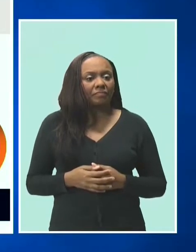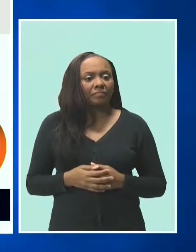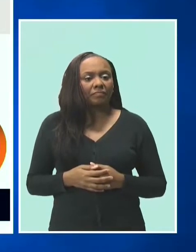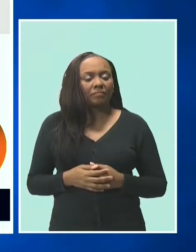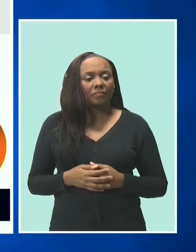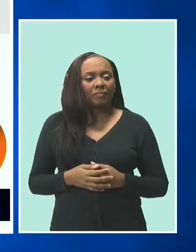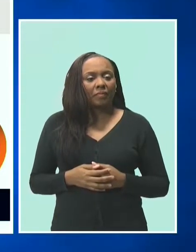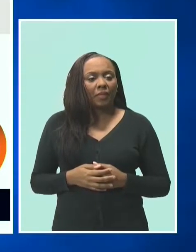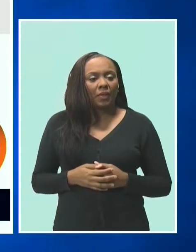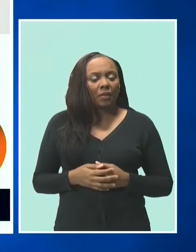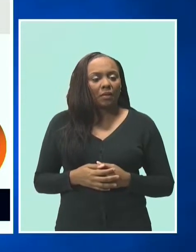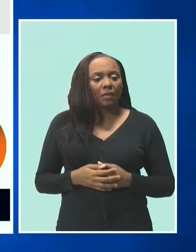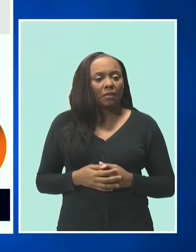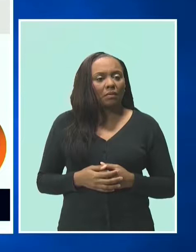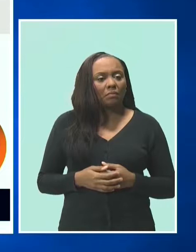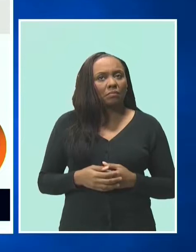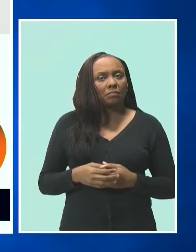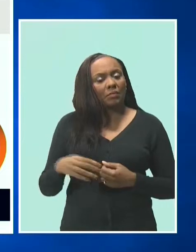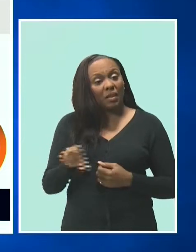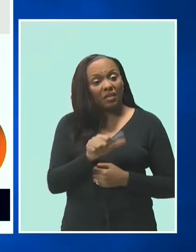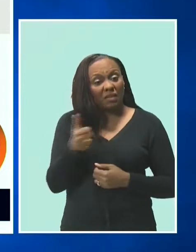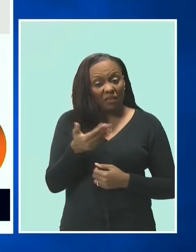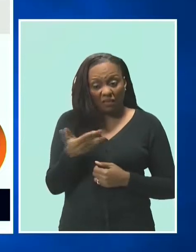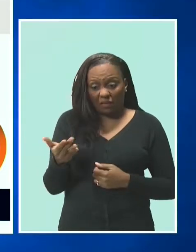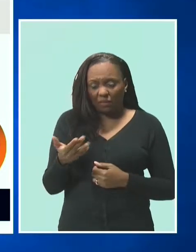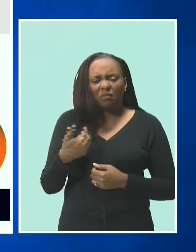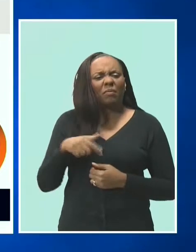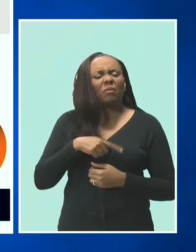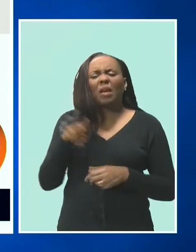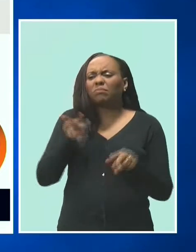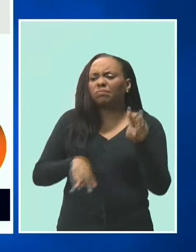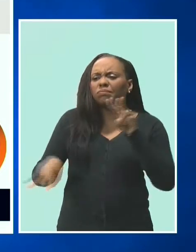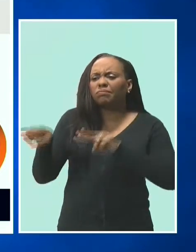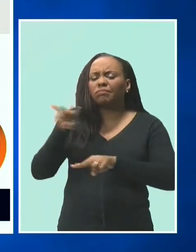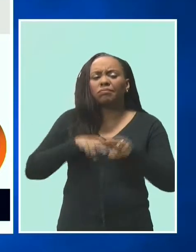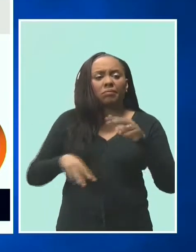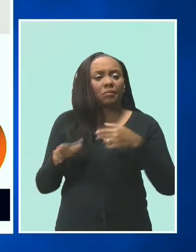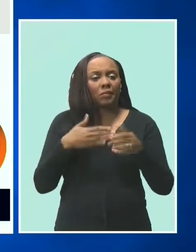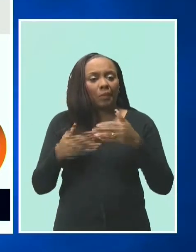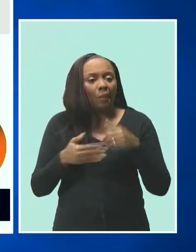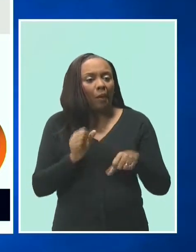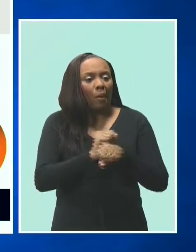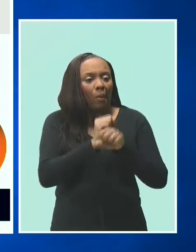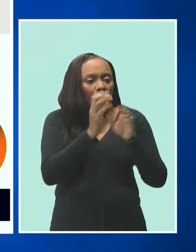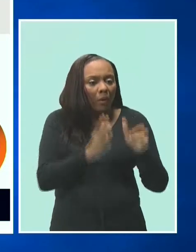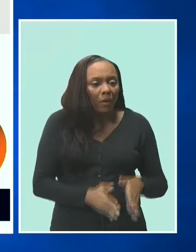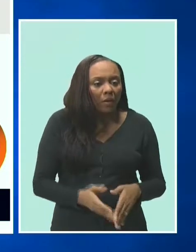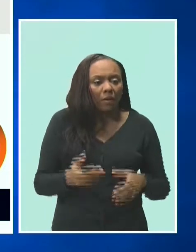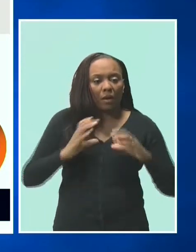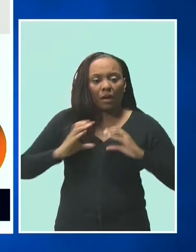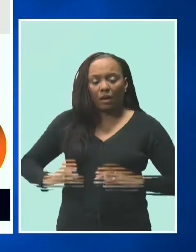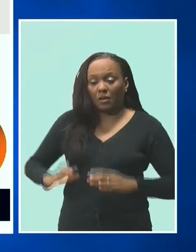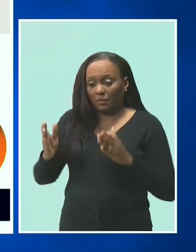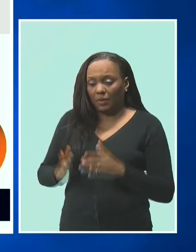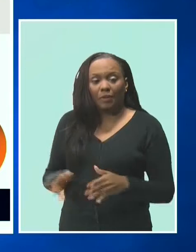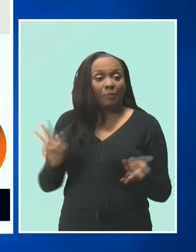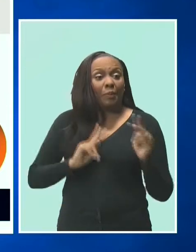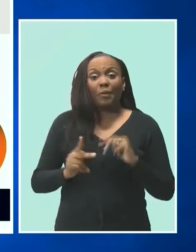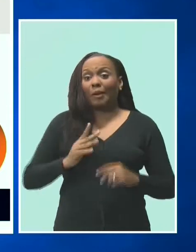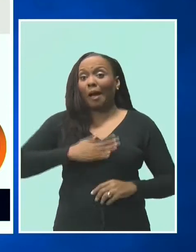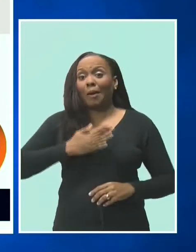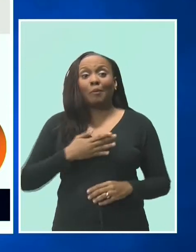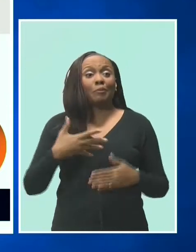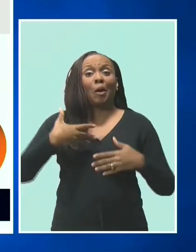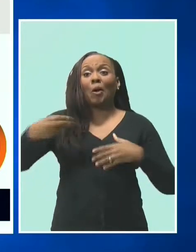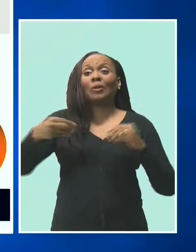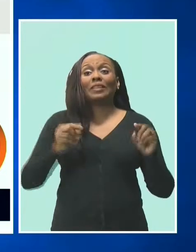of the things that stood out when we went around and saw those people today was that whether it was a worker or customer, people just seem to be happy